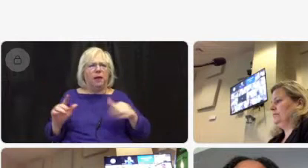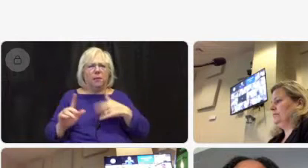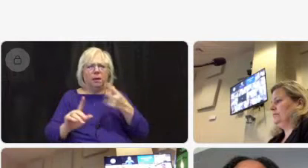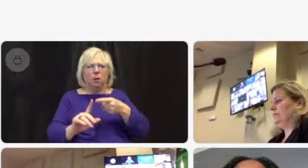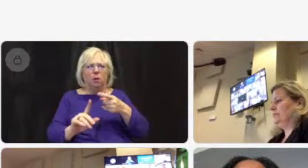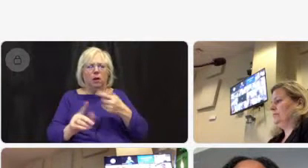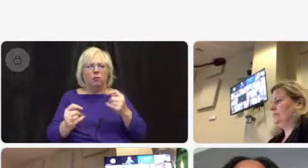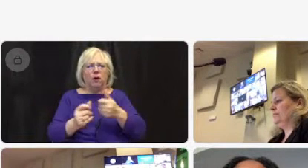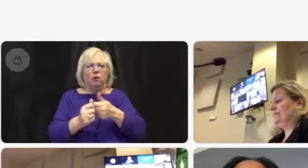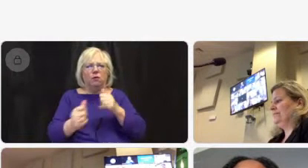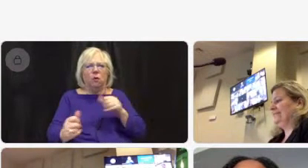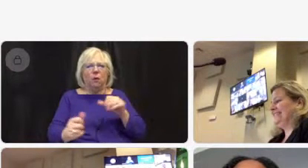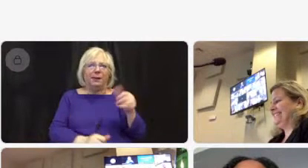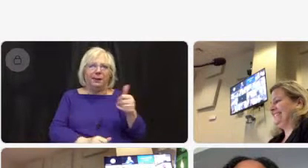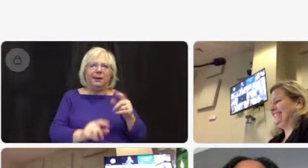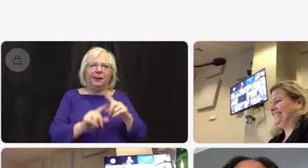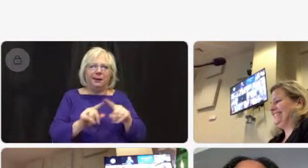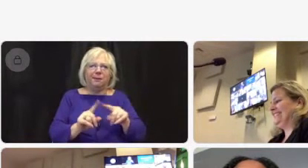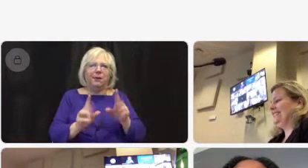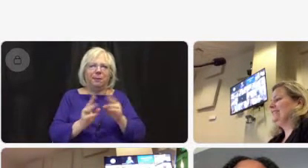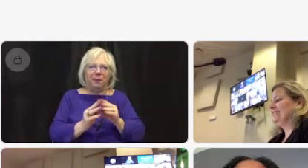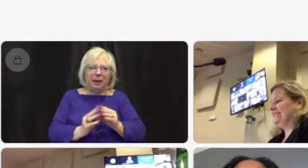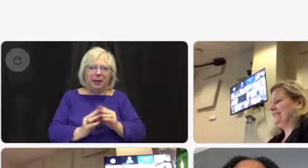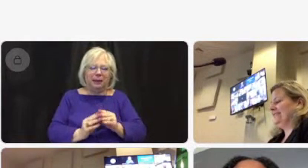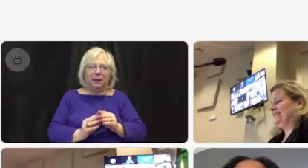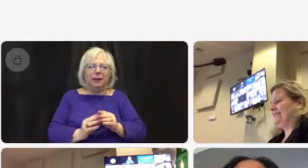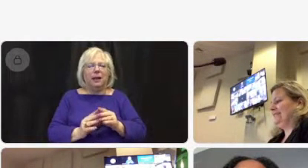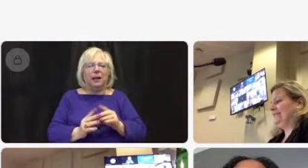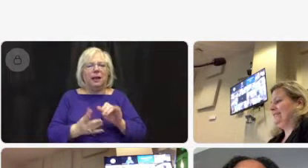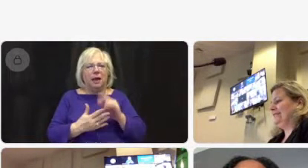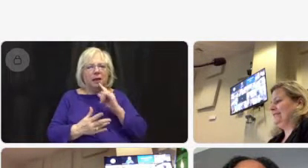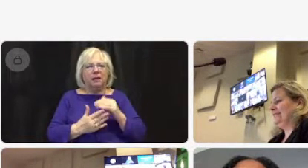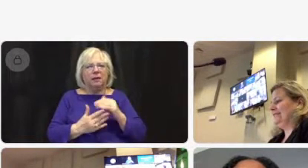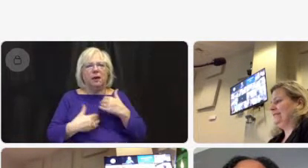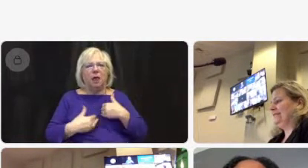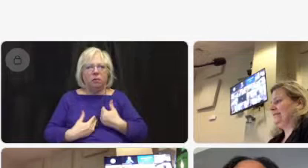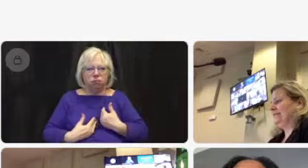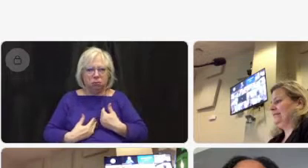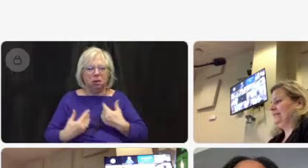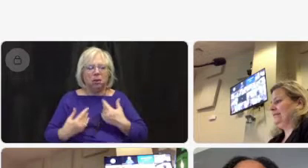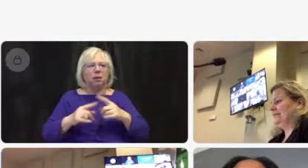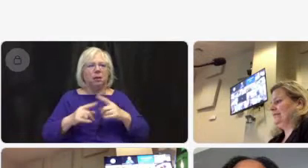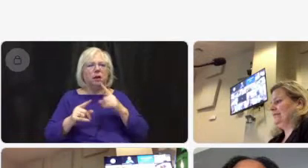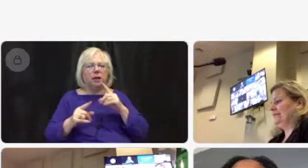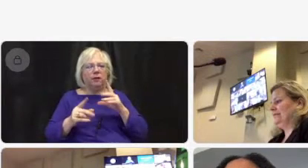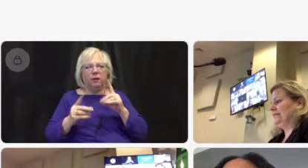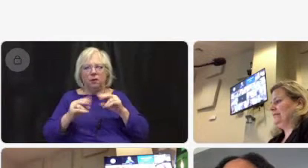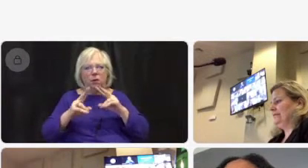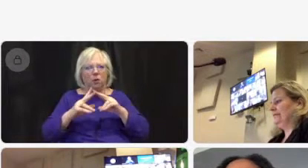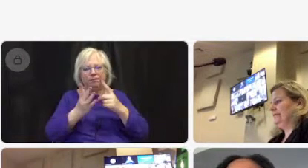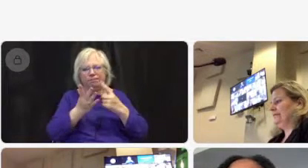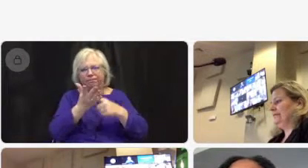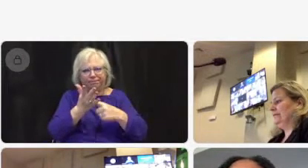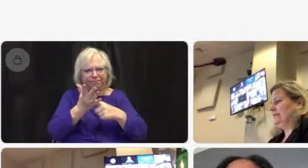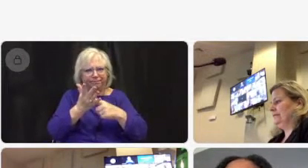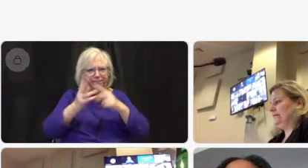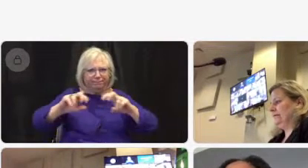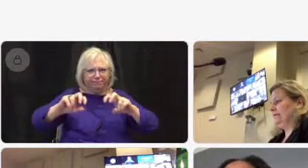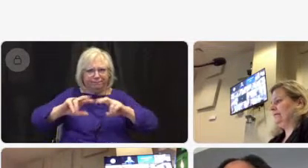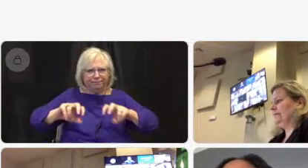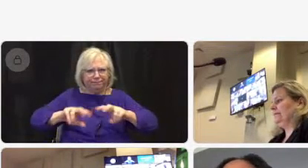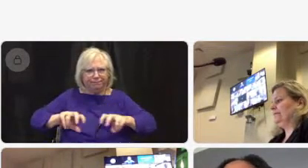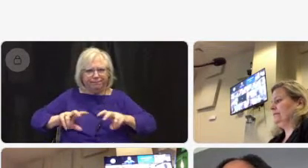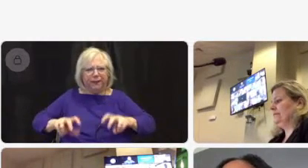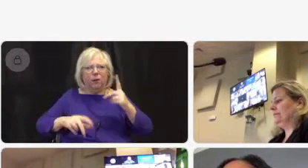to avoid 10 different meetings. Yeah, That I gets understand, taxing. So that's why I want, when we all together, let's get it all fleshed out. And